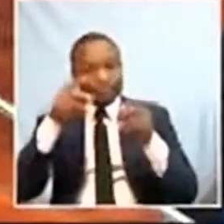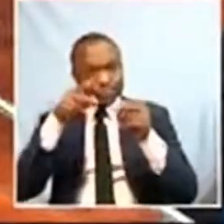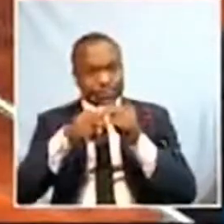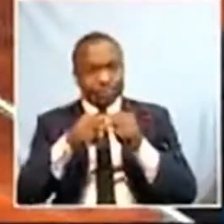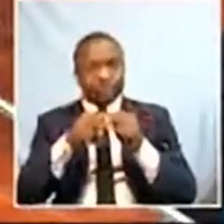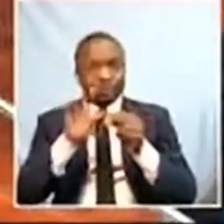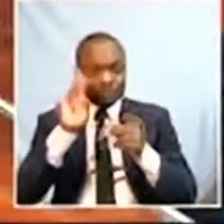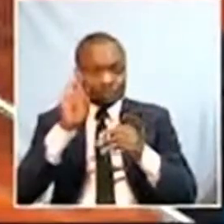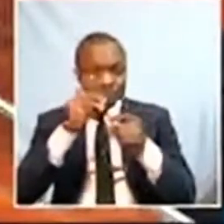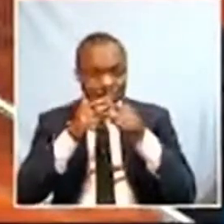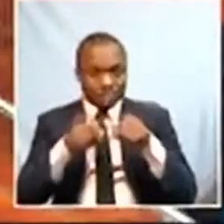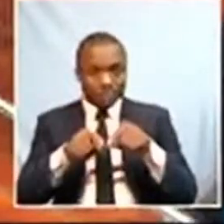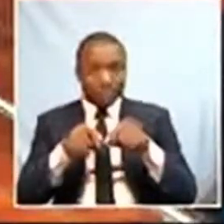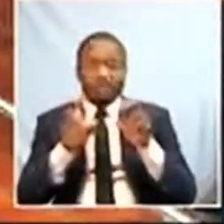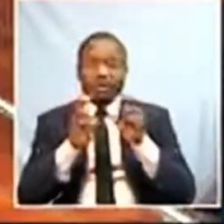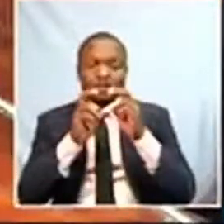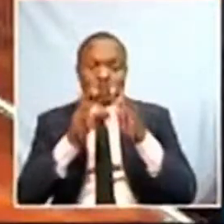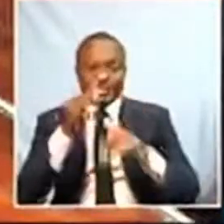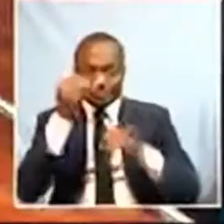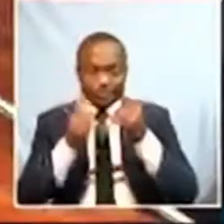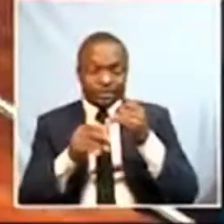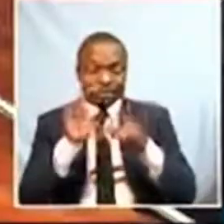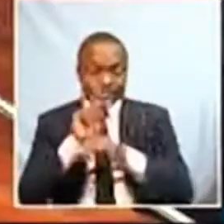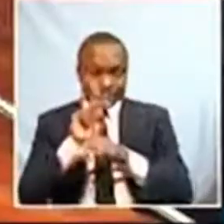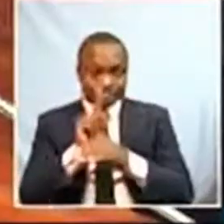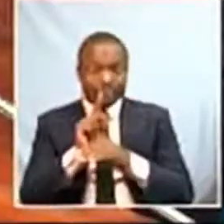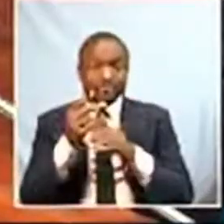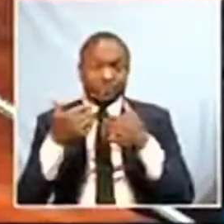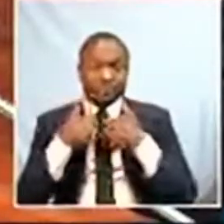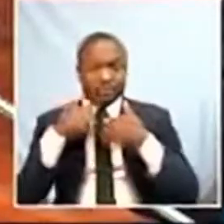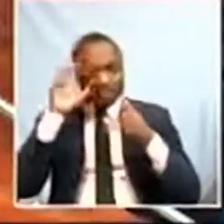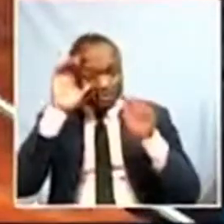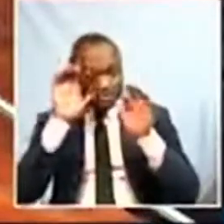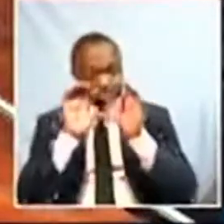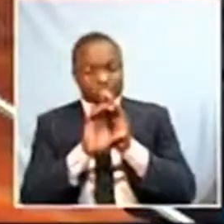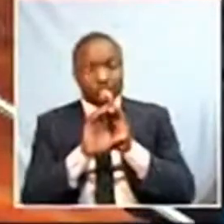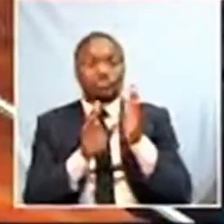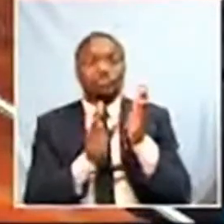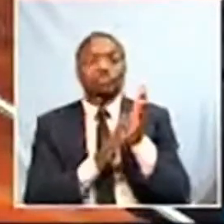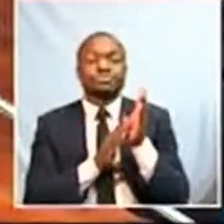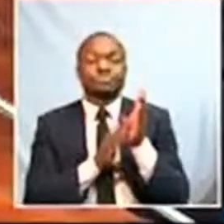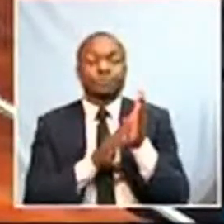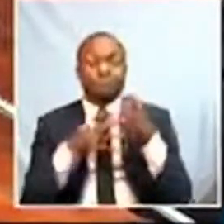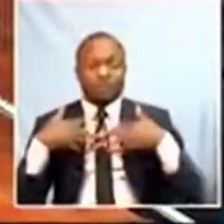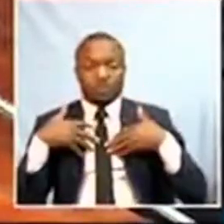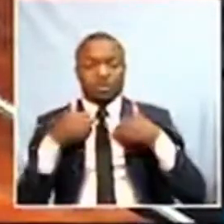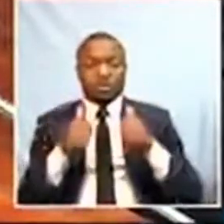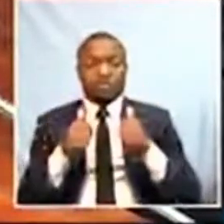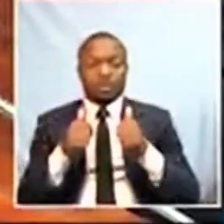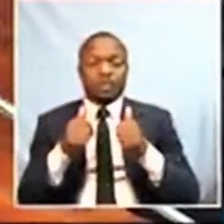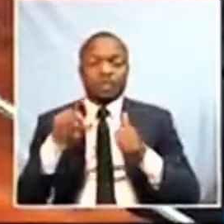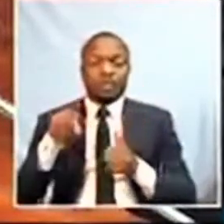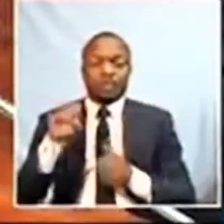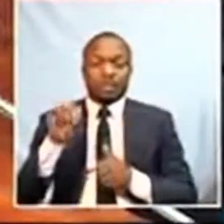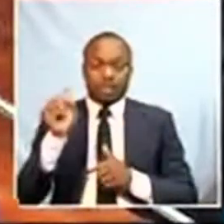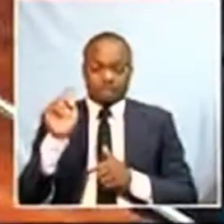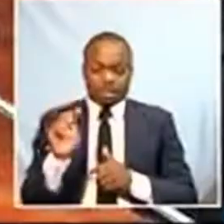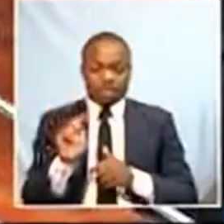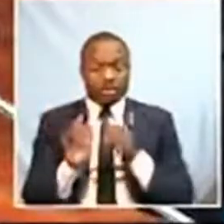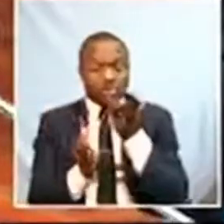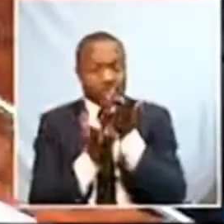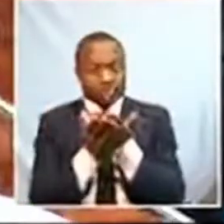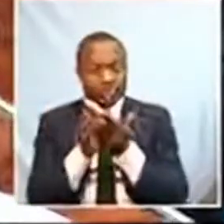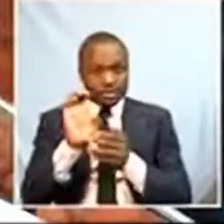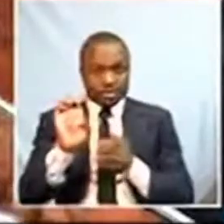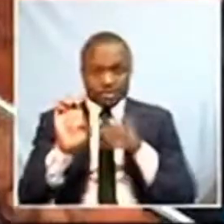has since completed the project. And therefore, we have a picture of the school, of the health post, and we are referred to Appendix